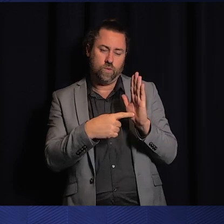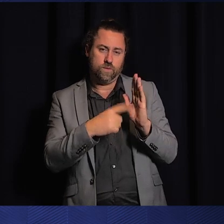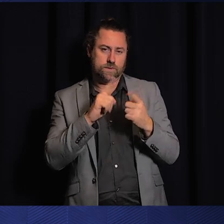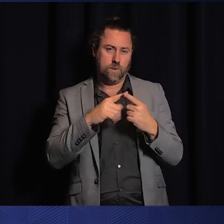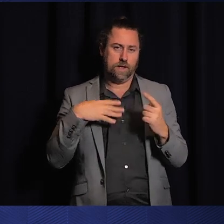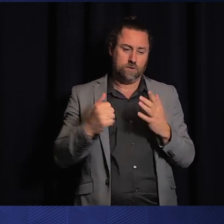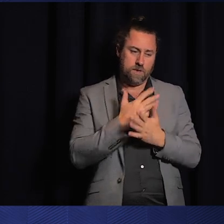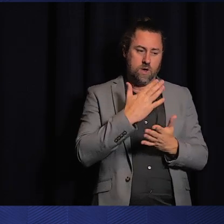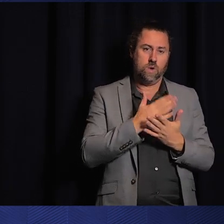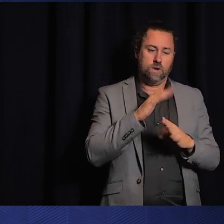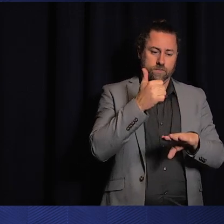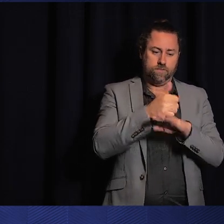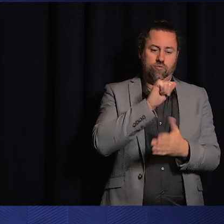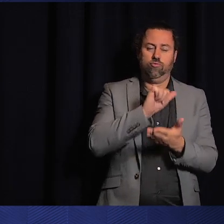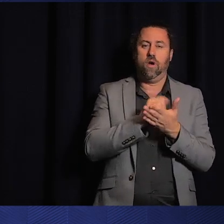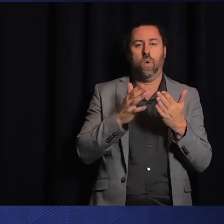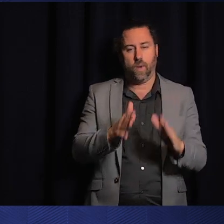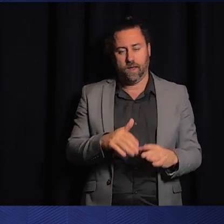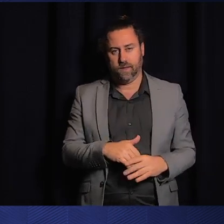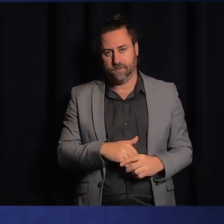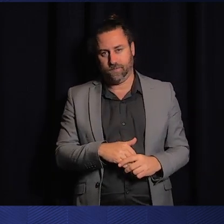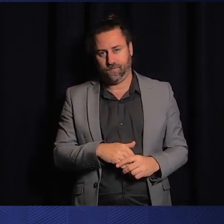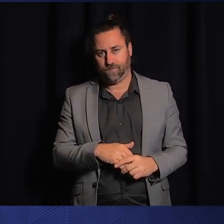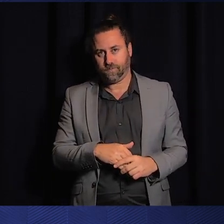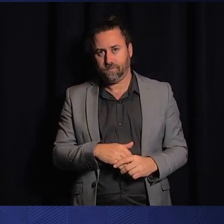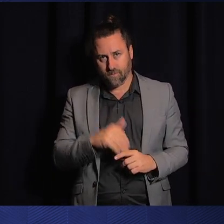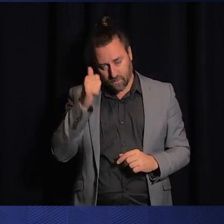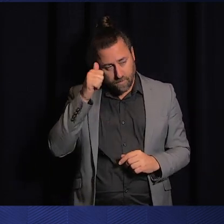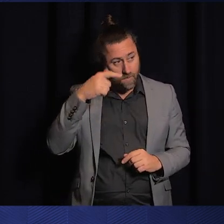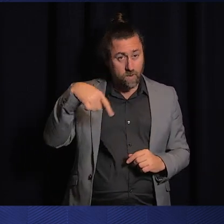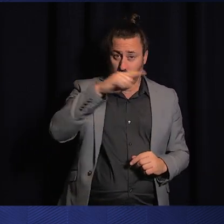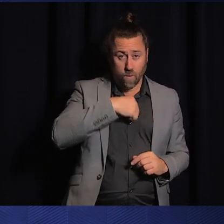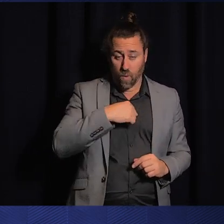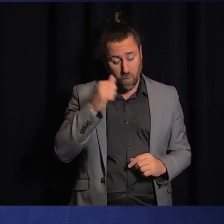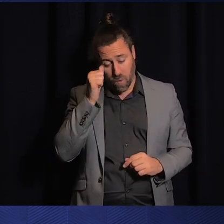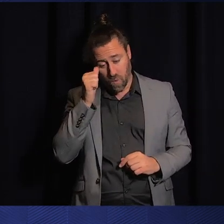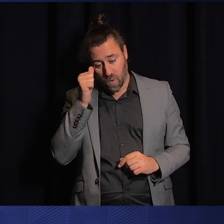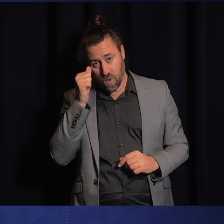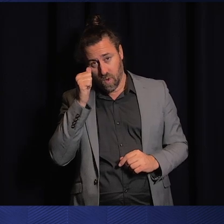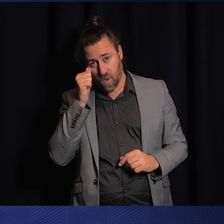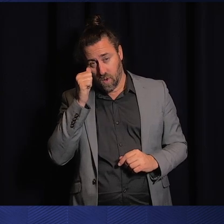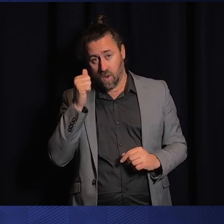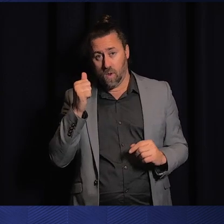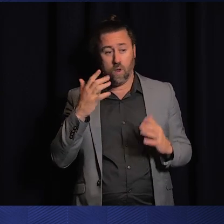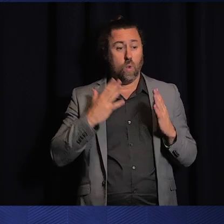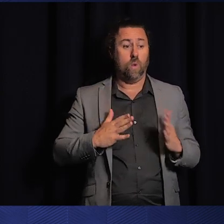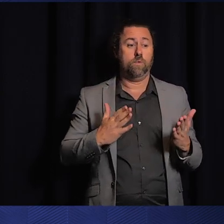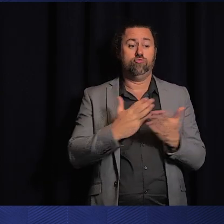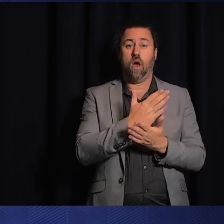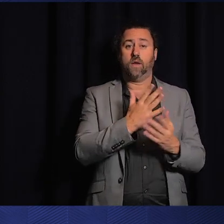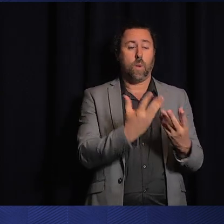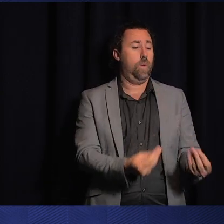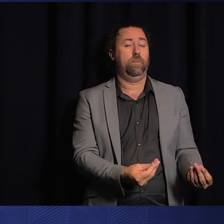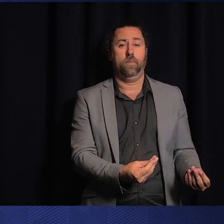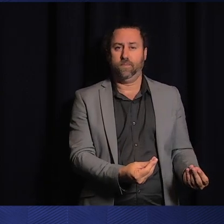be implemented, we are all agreed that when it comes to indivisibility of human rights, we do have